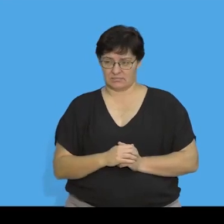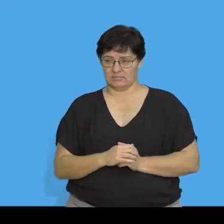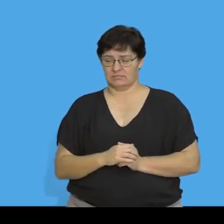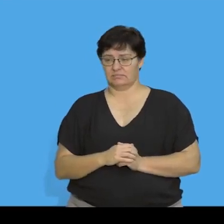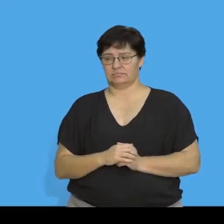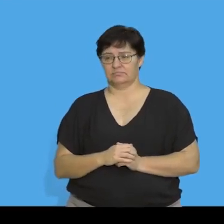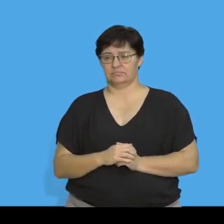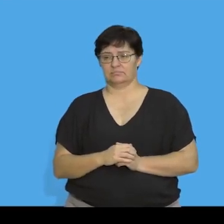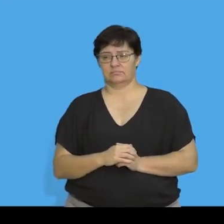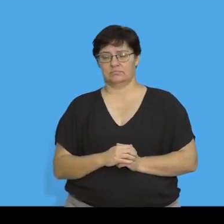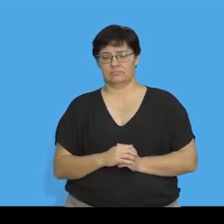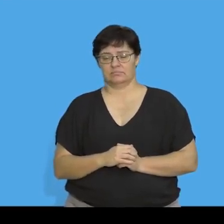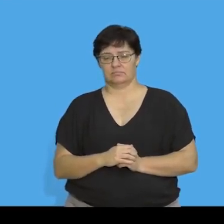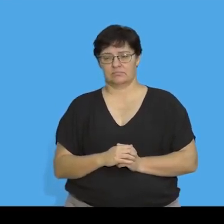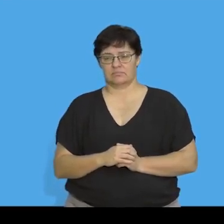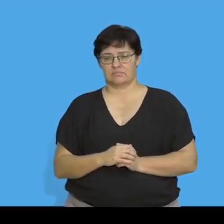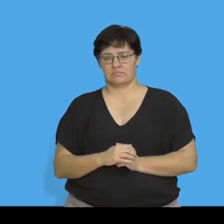2,07 for 1 meter.